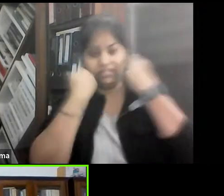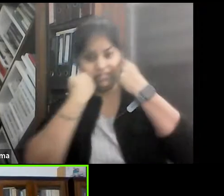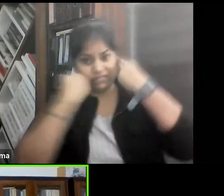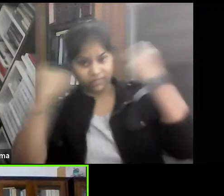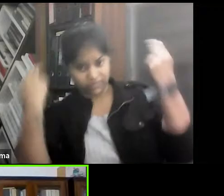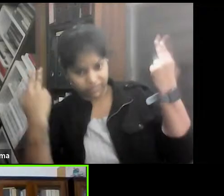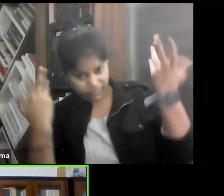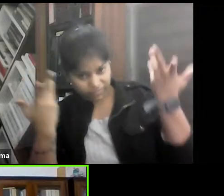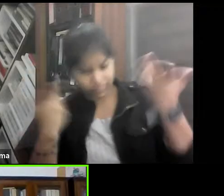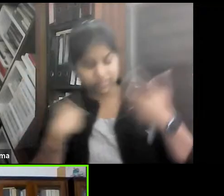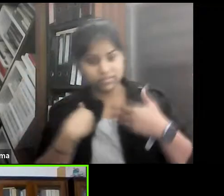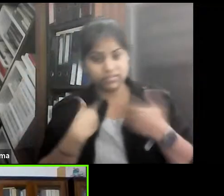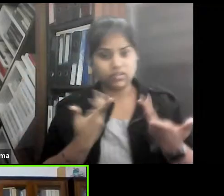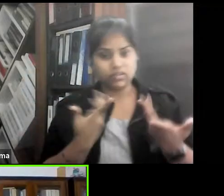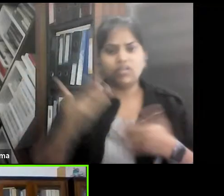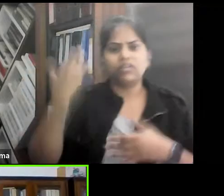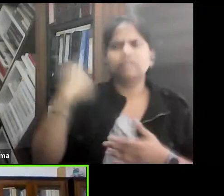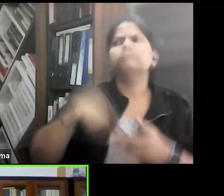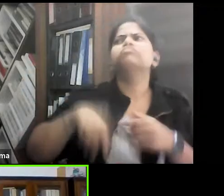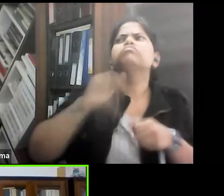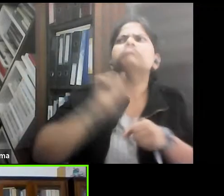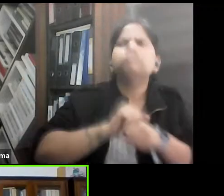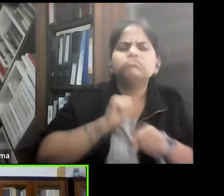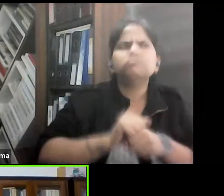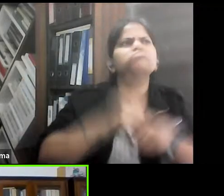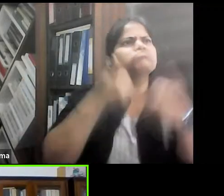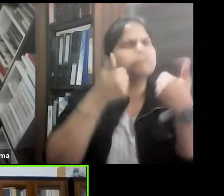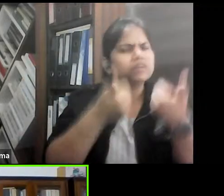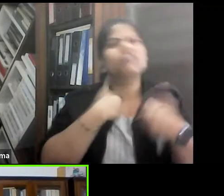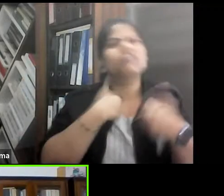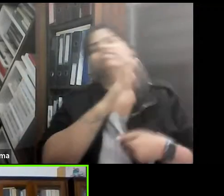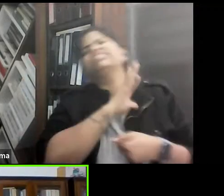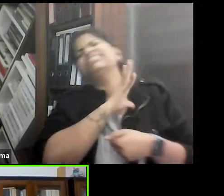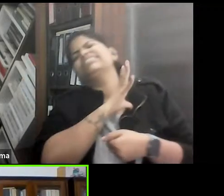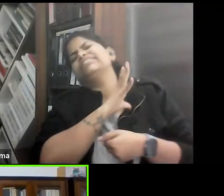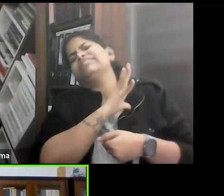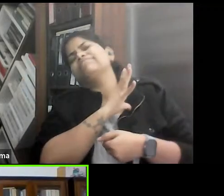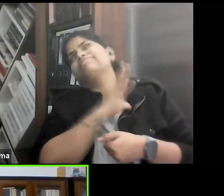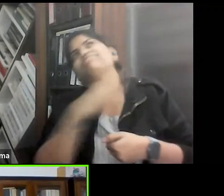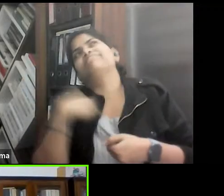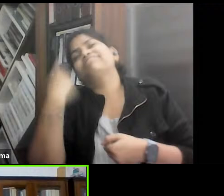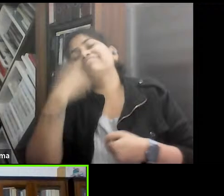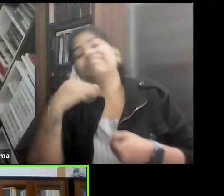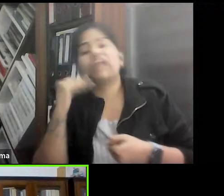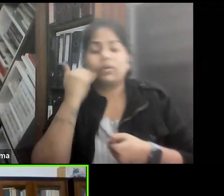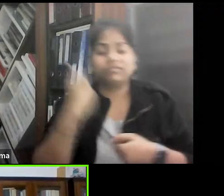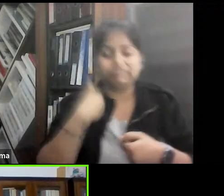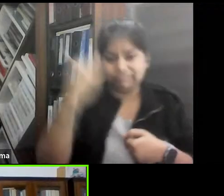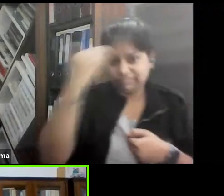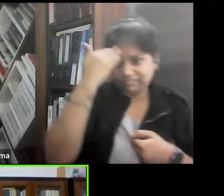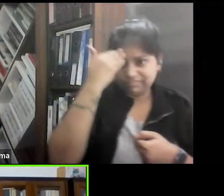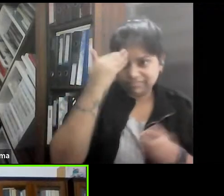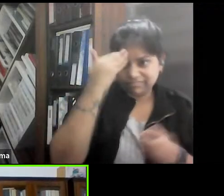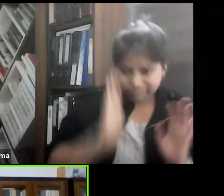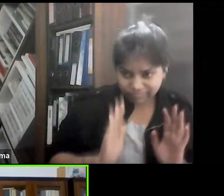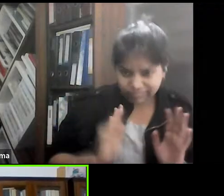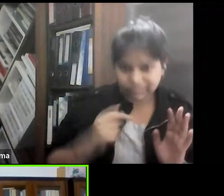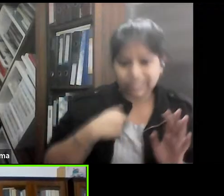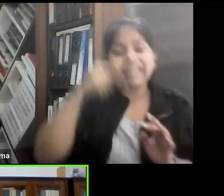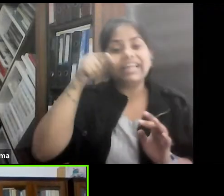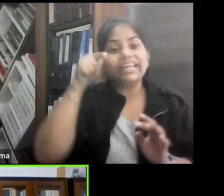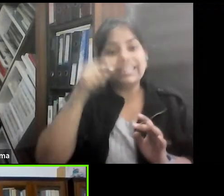the ones who are doing good work but are yet waiting for recognition. So this scenario that you're talking